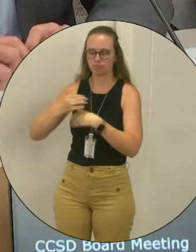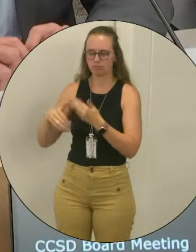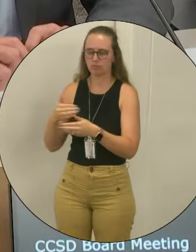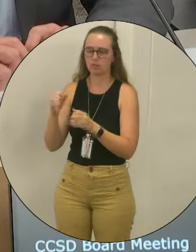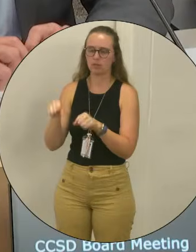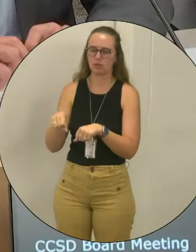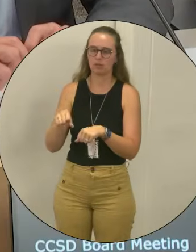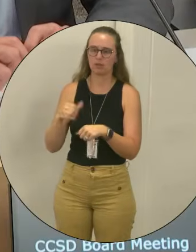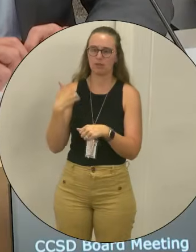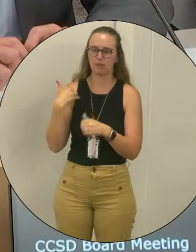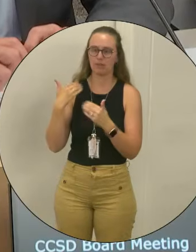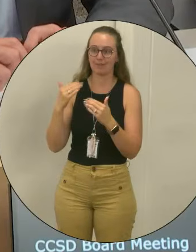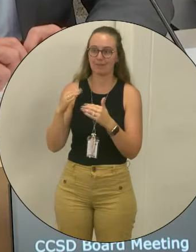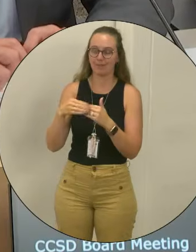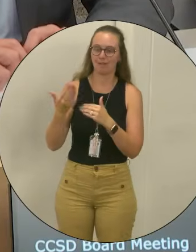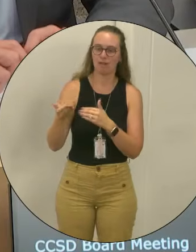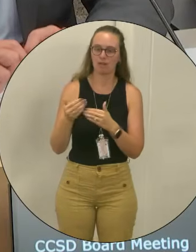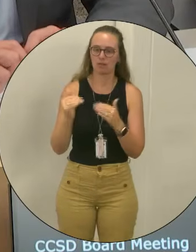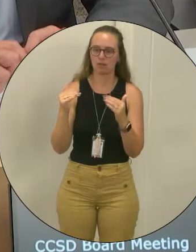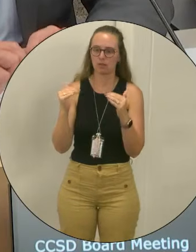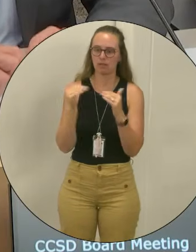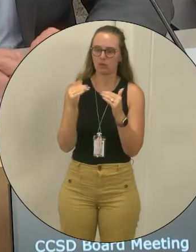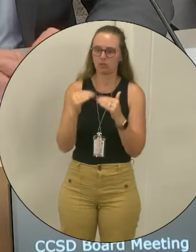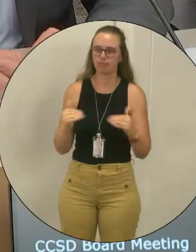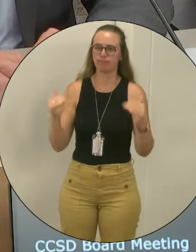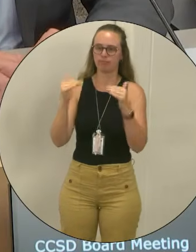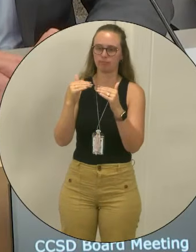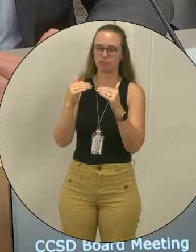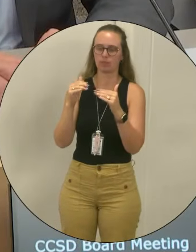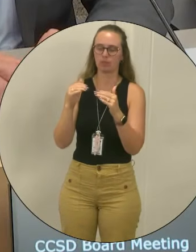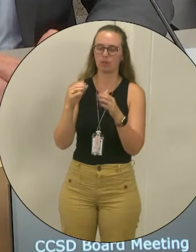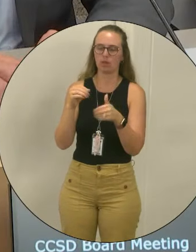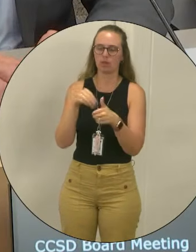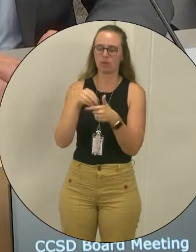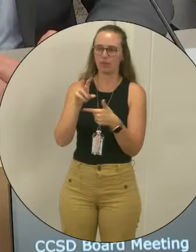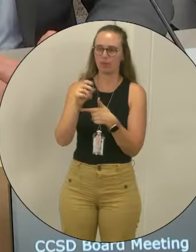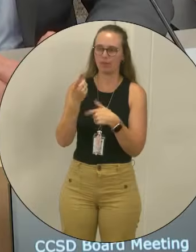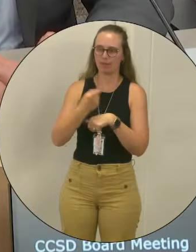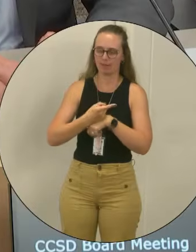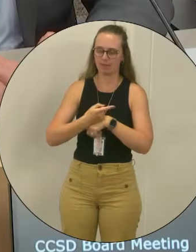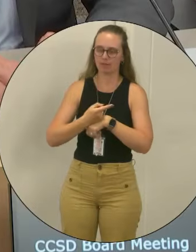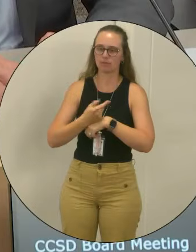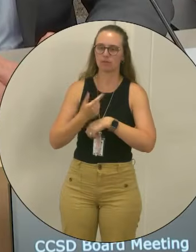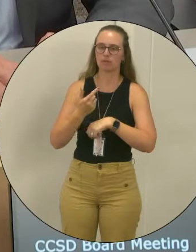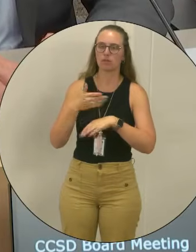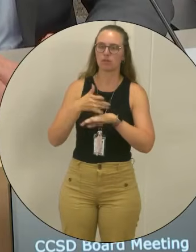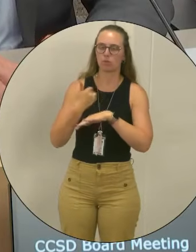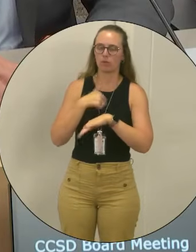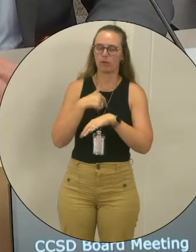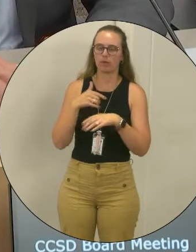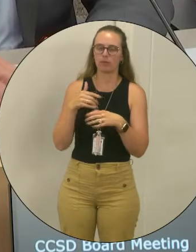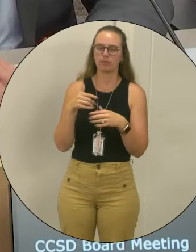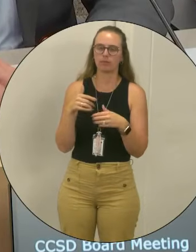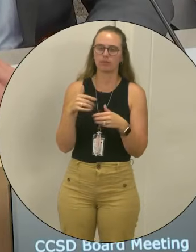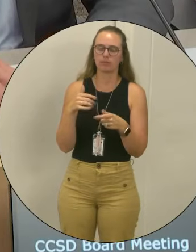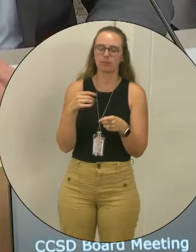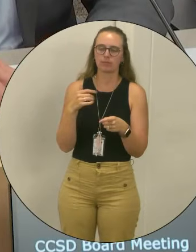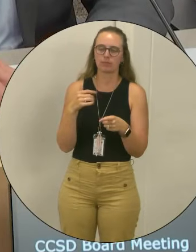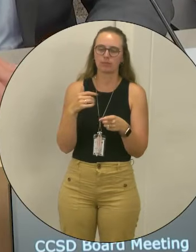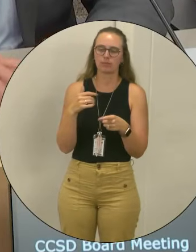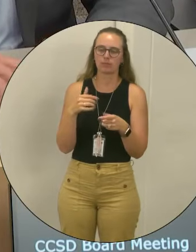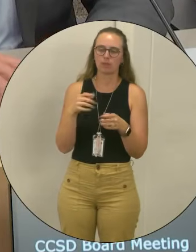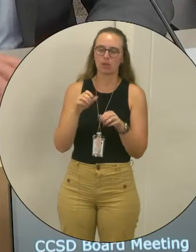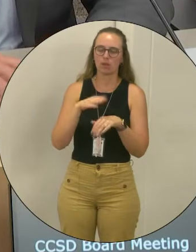then there's a next level appeal process after that. Within 30 days after we hear the appeal on the